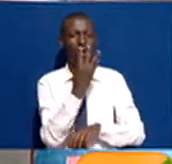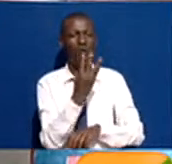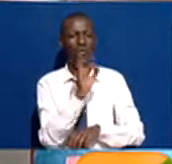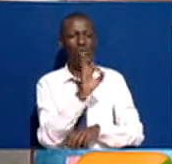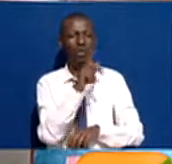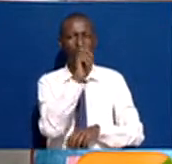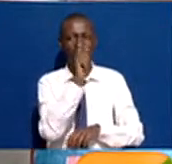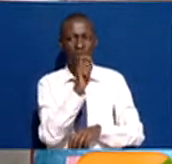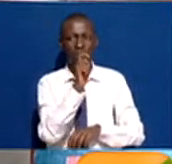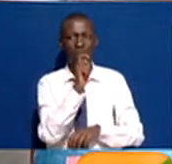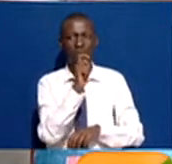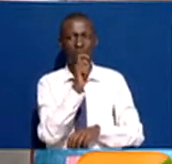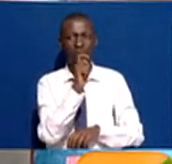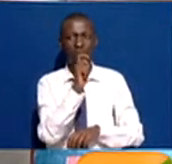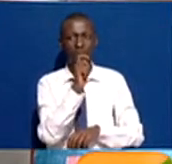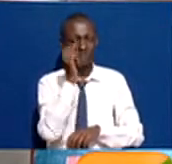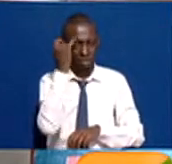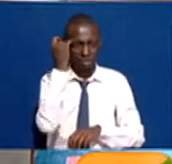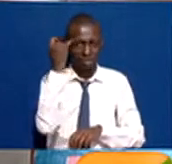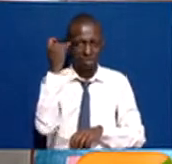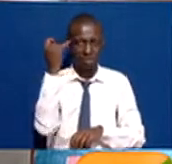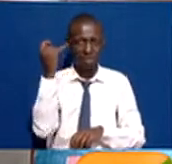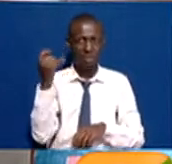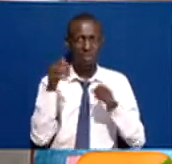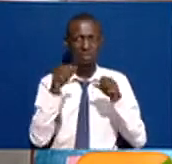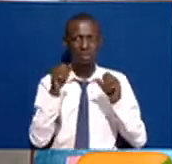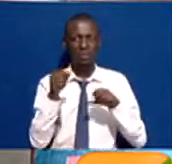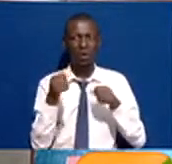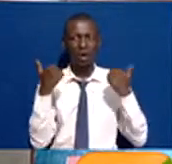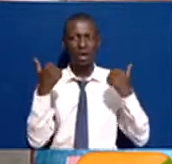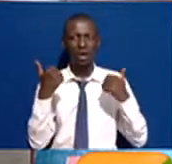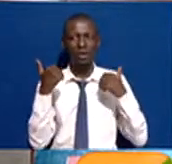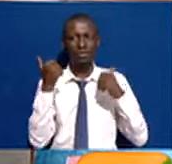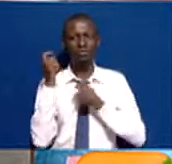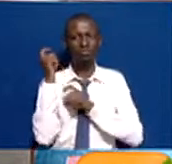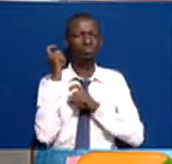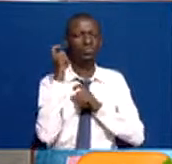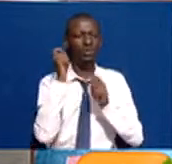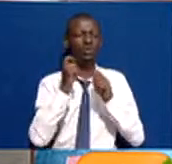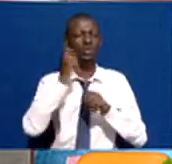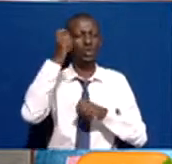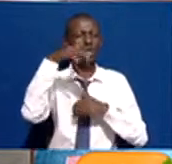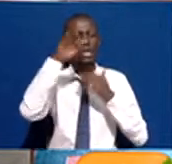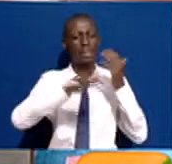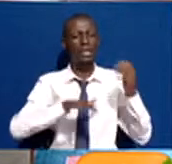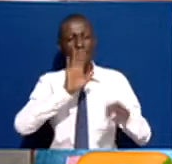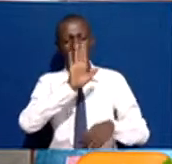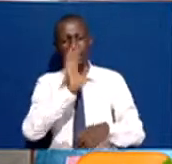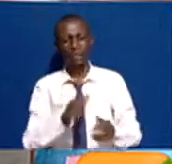you standing on parade or going to fight, and the weapon is, you know, it's taller than you.